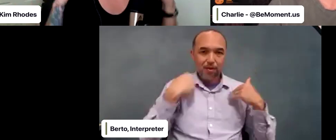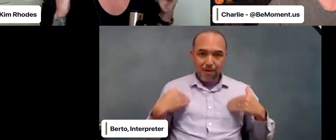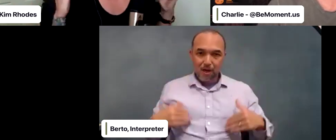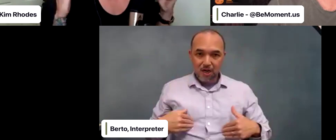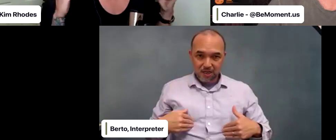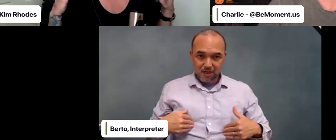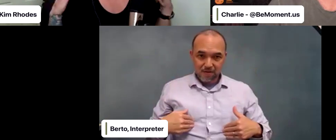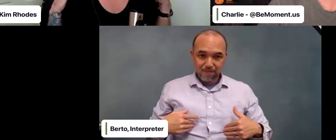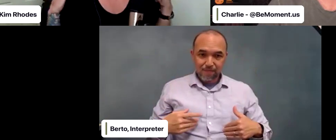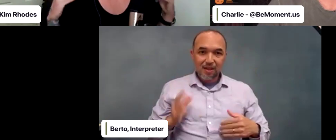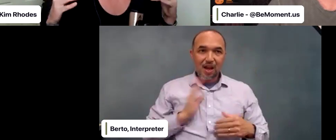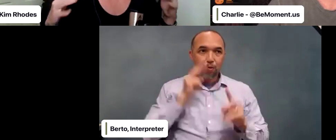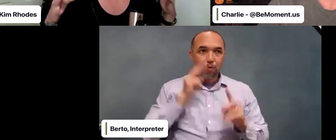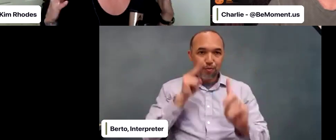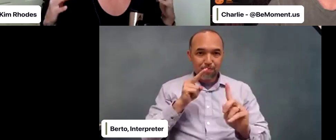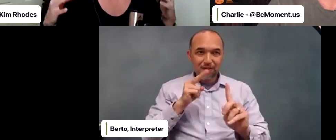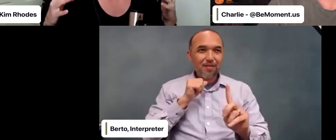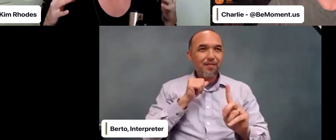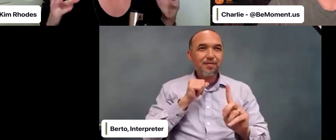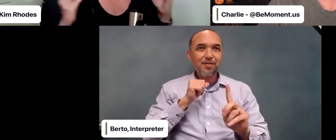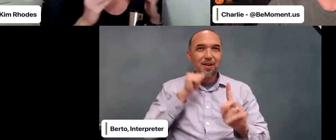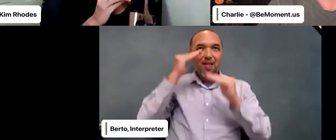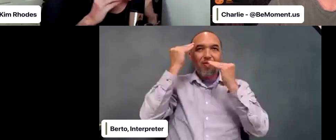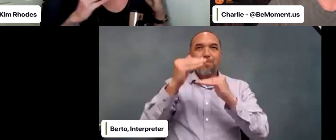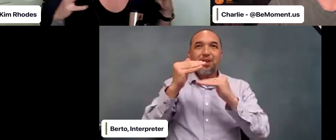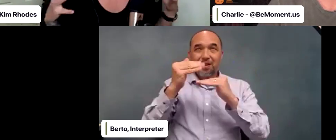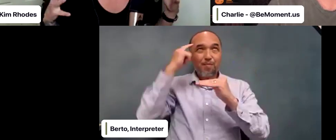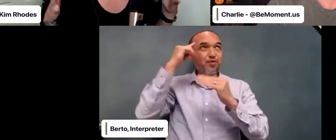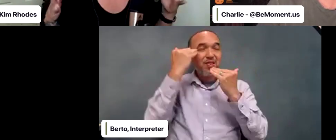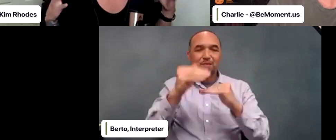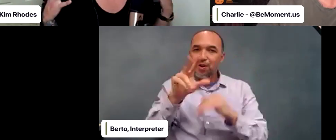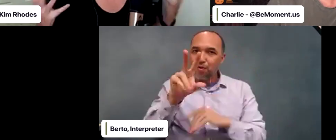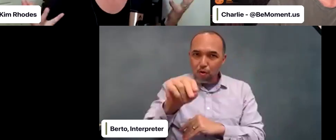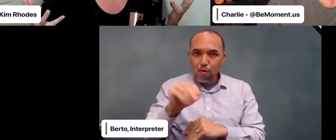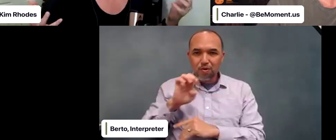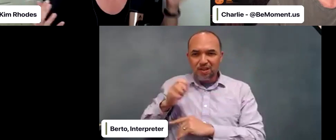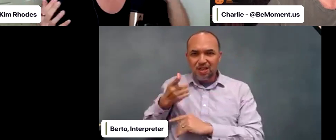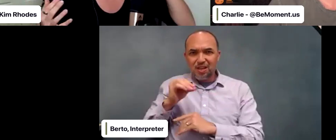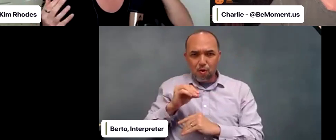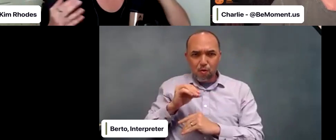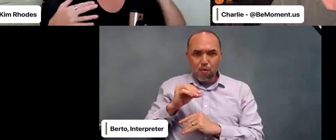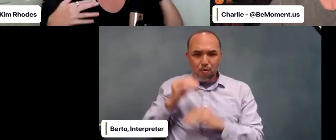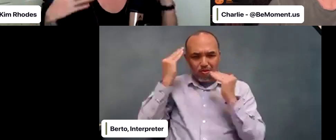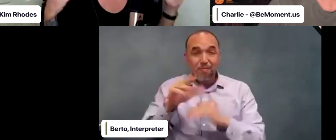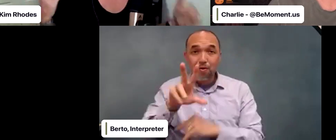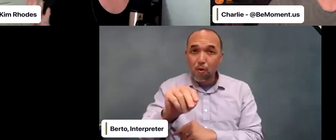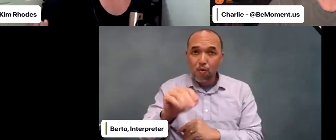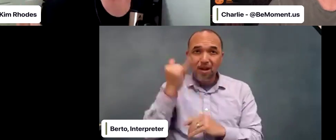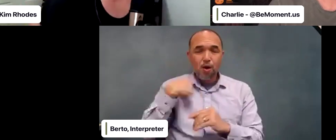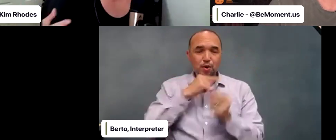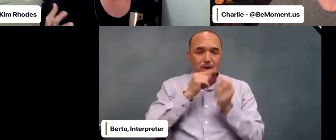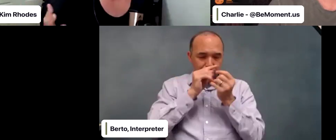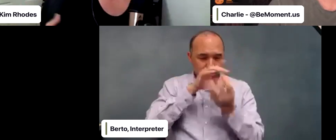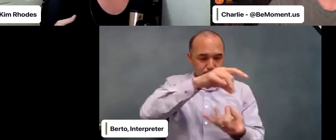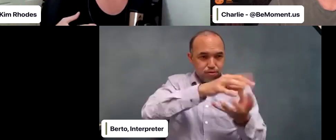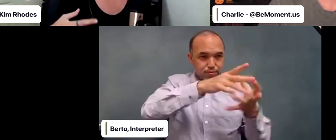longer limited by the human brain and the human ego. And we expand. And from that perspective, we are able to, most of us move